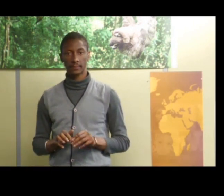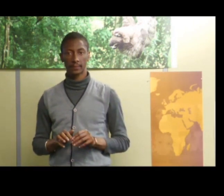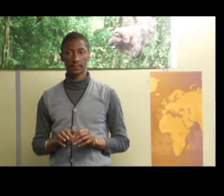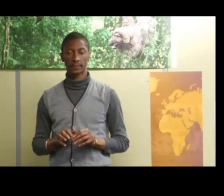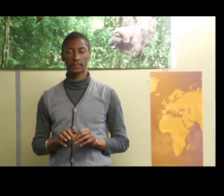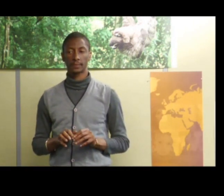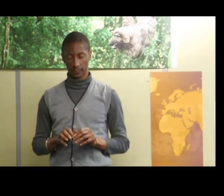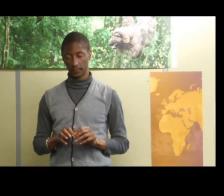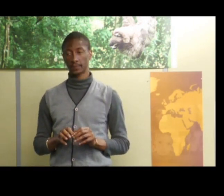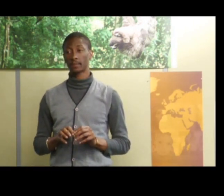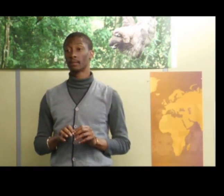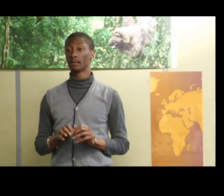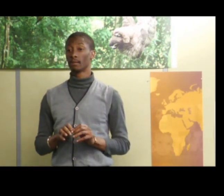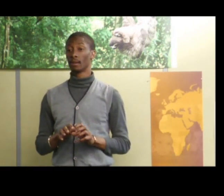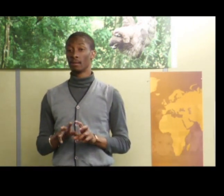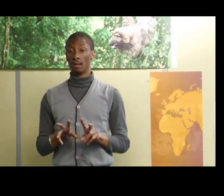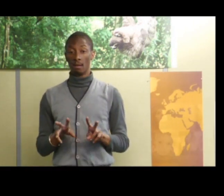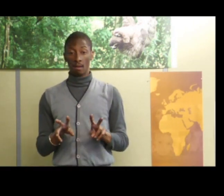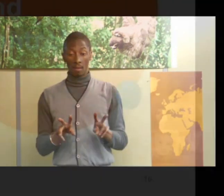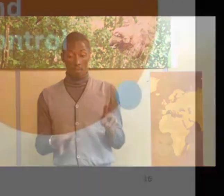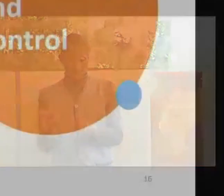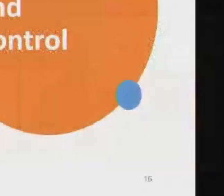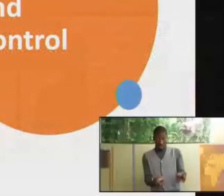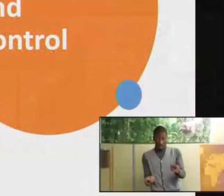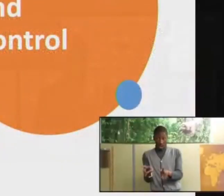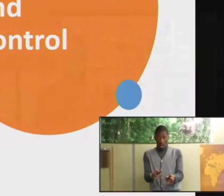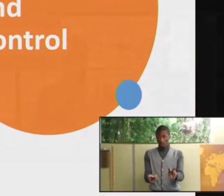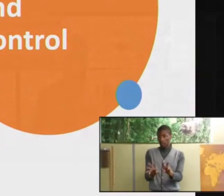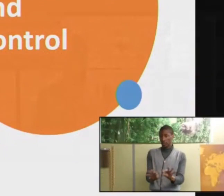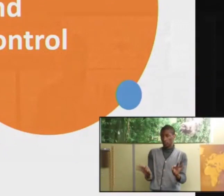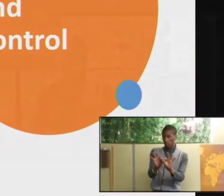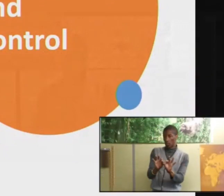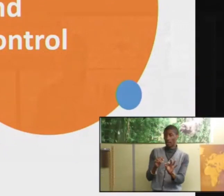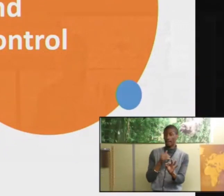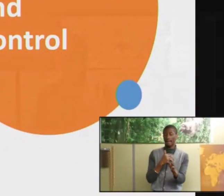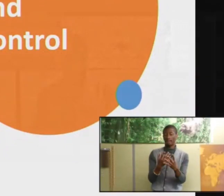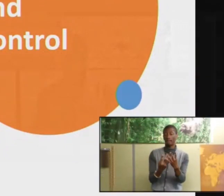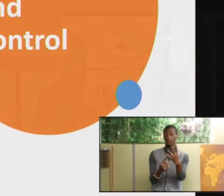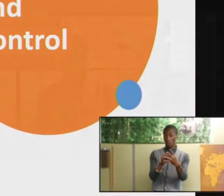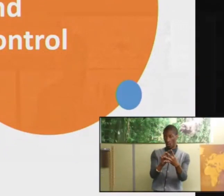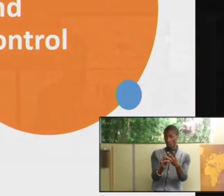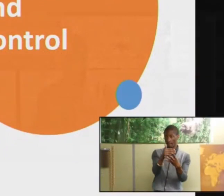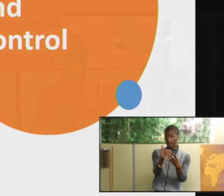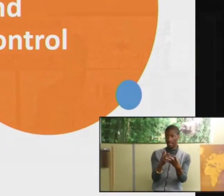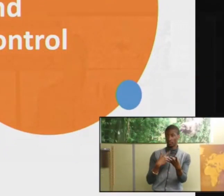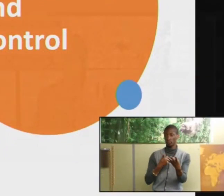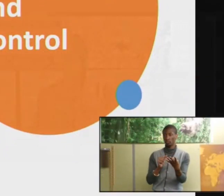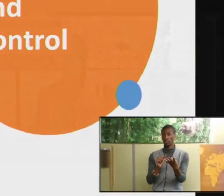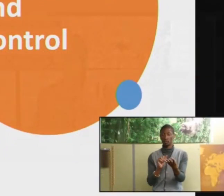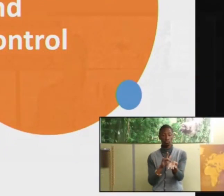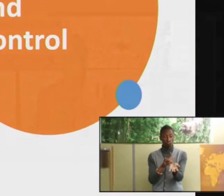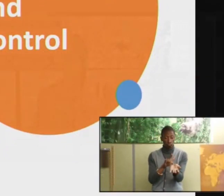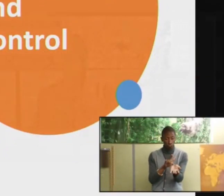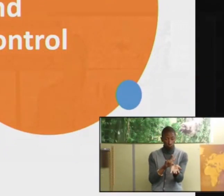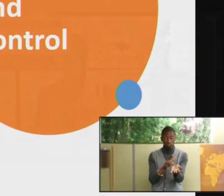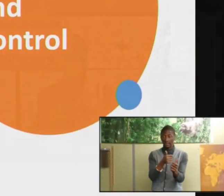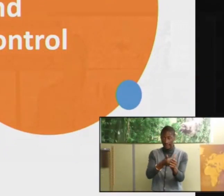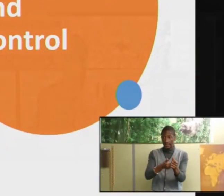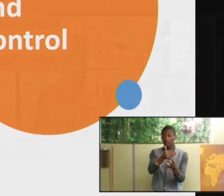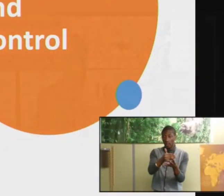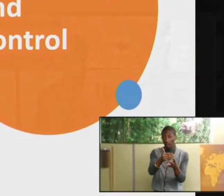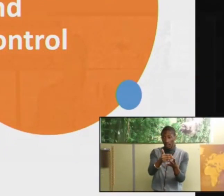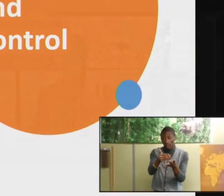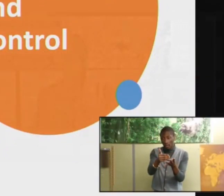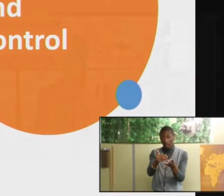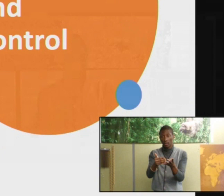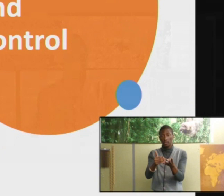Monitoring is important. We have 4 phases, so we try to check in every phase so that you can see where